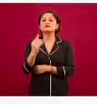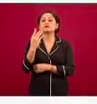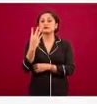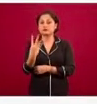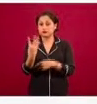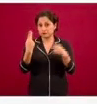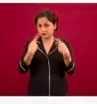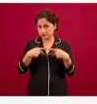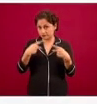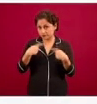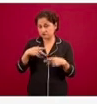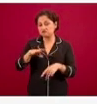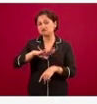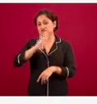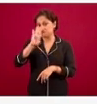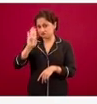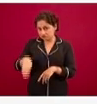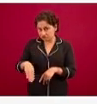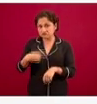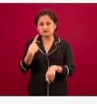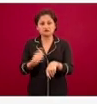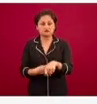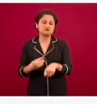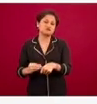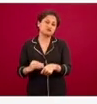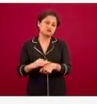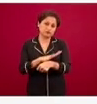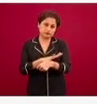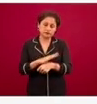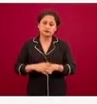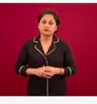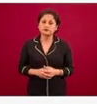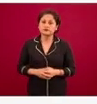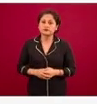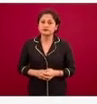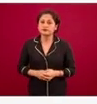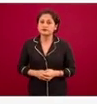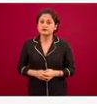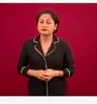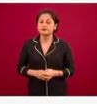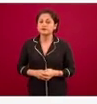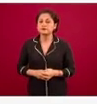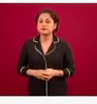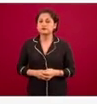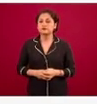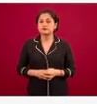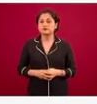had 174 fatalities so far, COVID-19